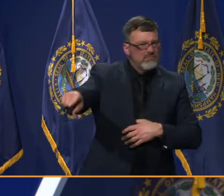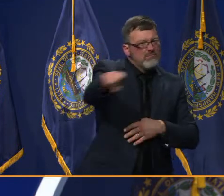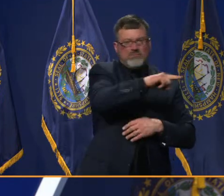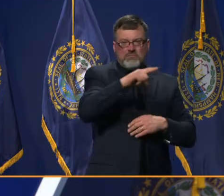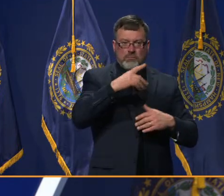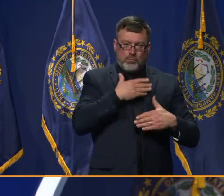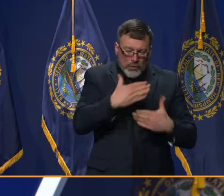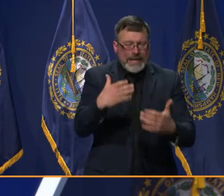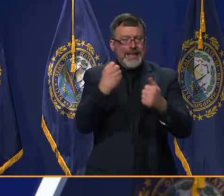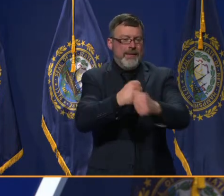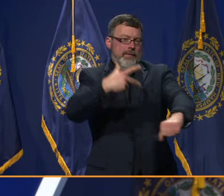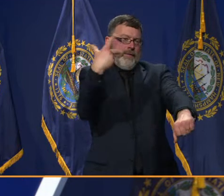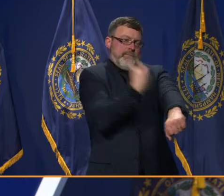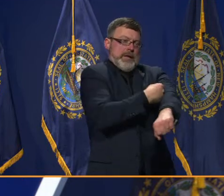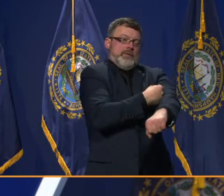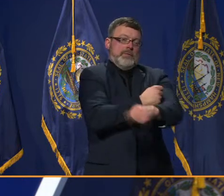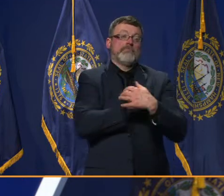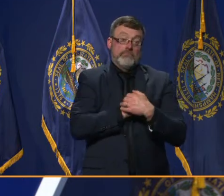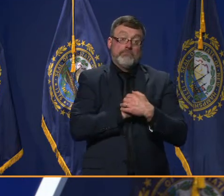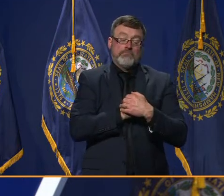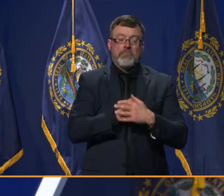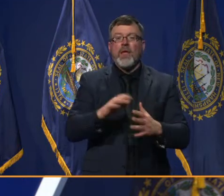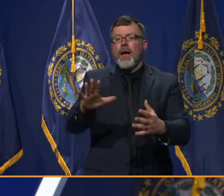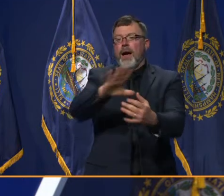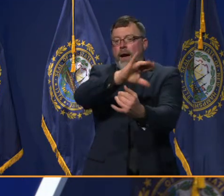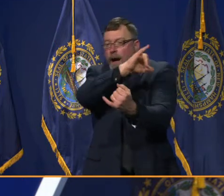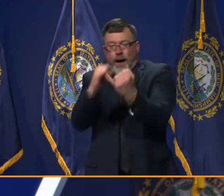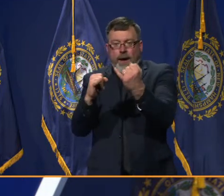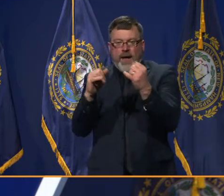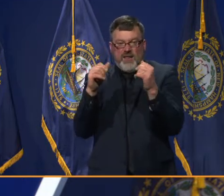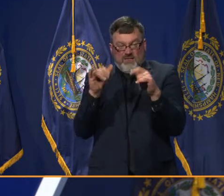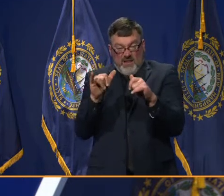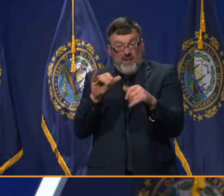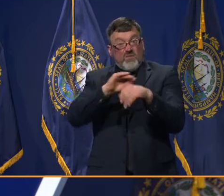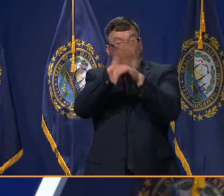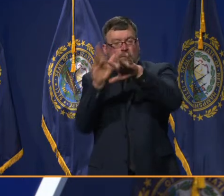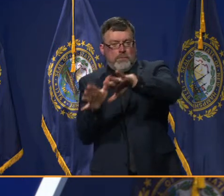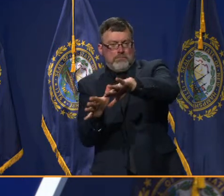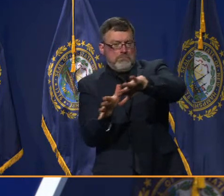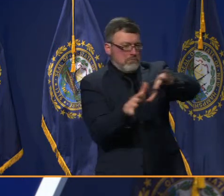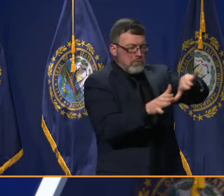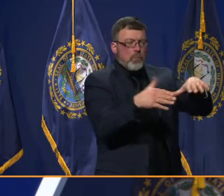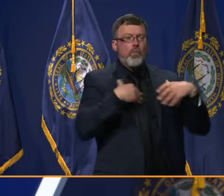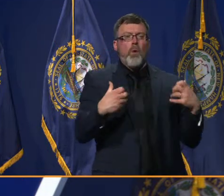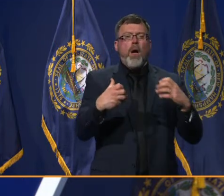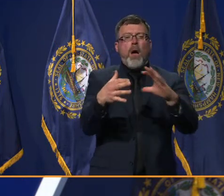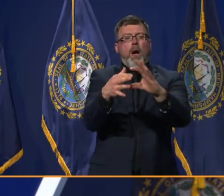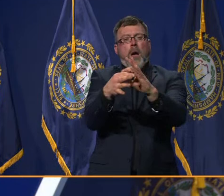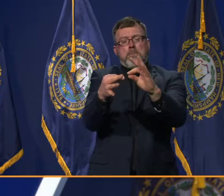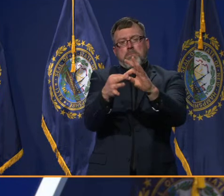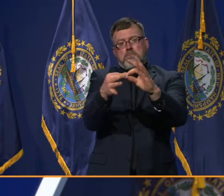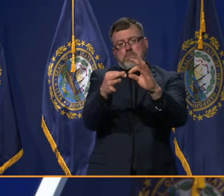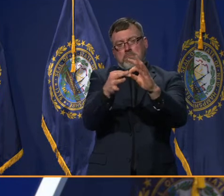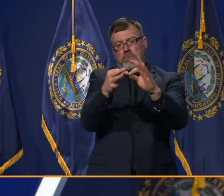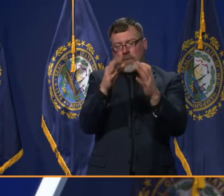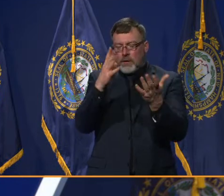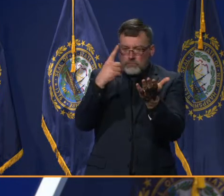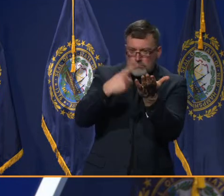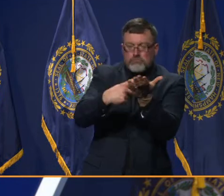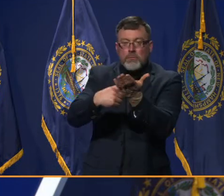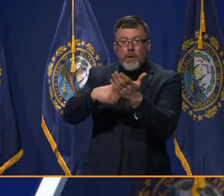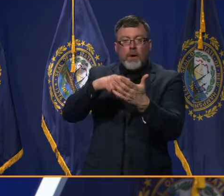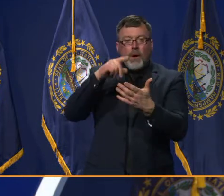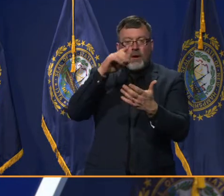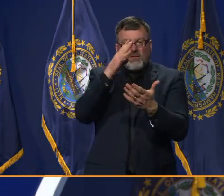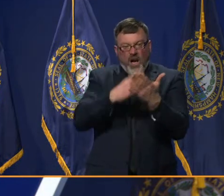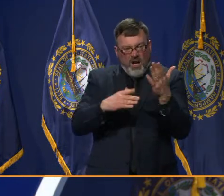Finally, aside from the COVID pandemic, I do want to take a little bit of time, a few moments here, just to address some of the policy challenges